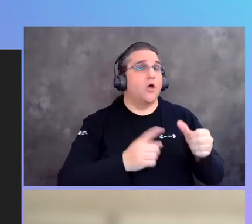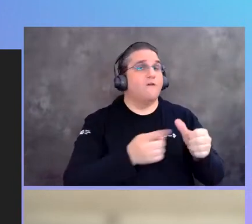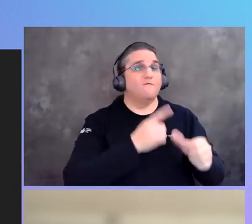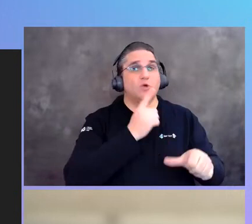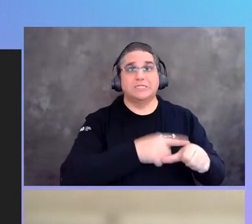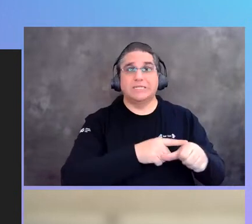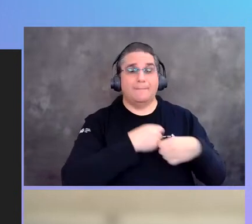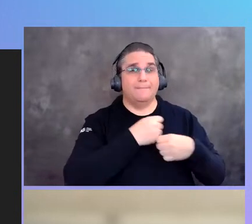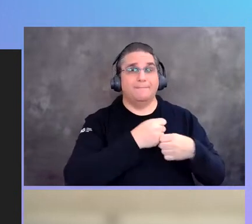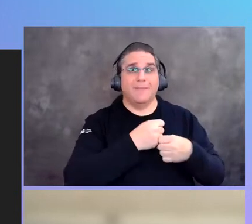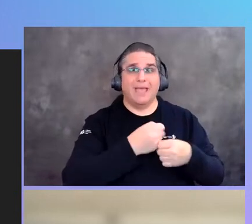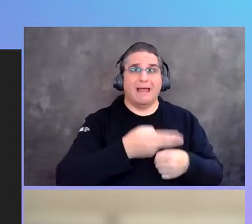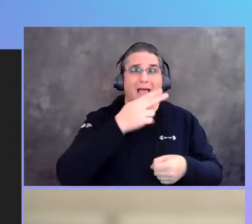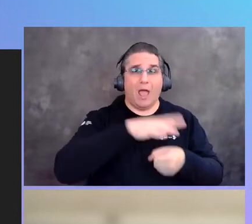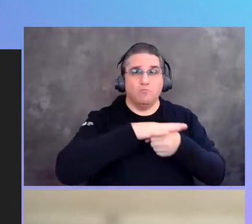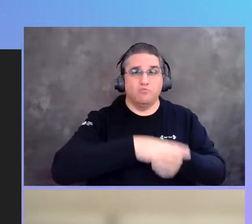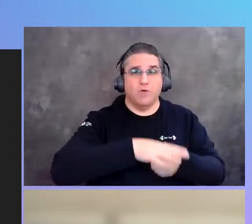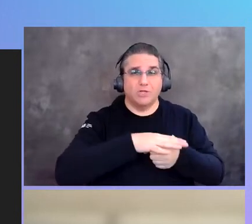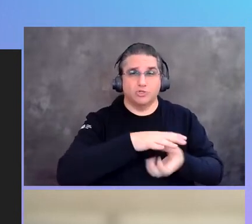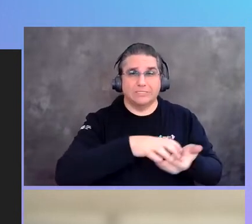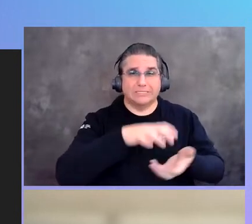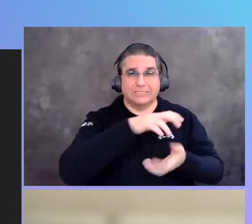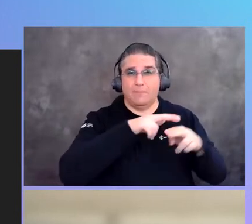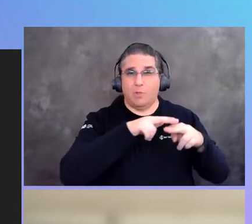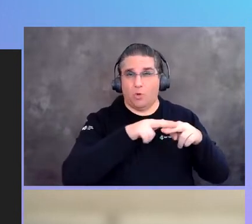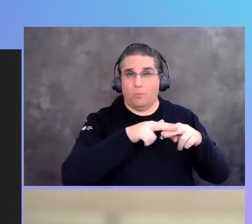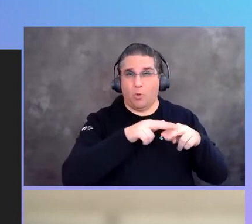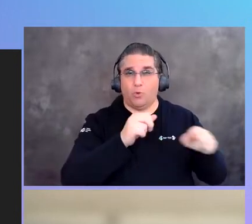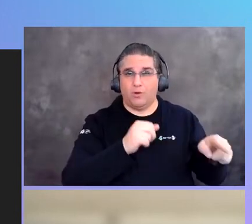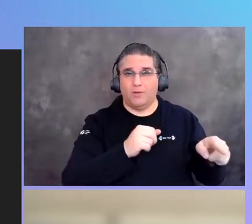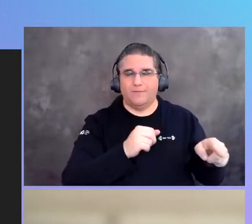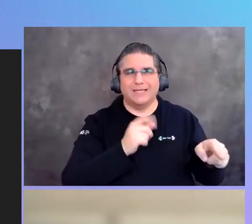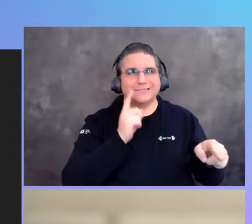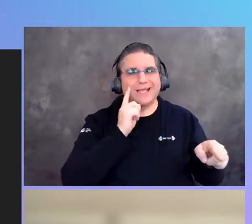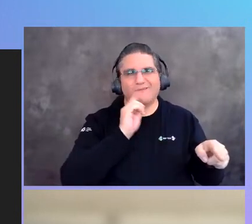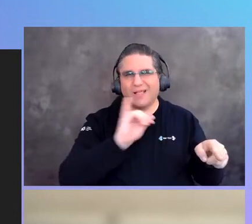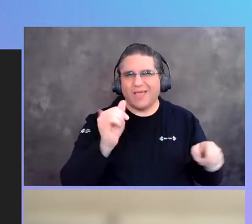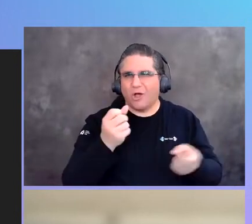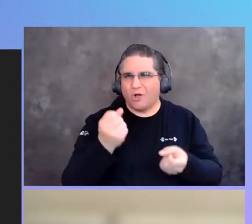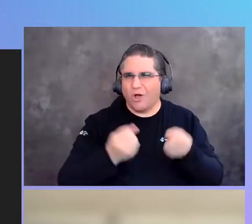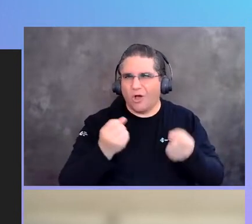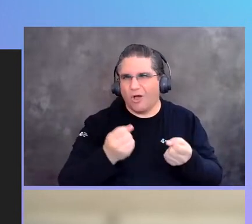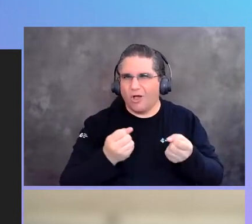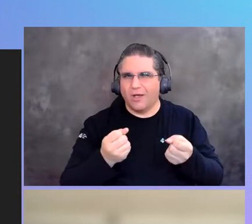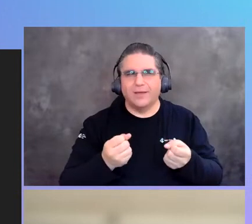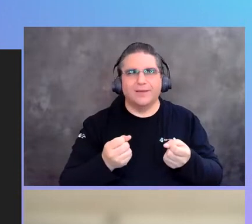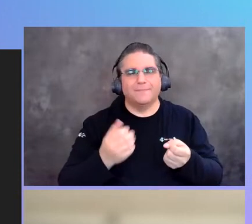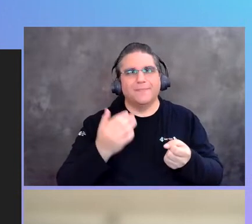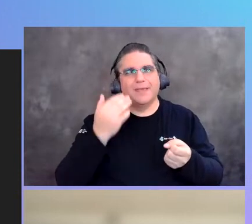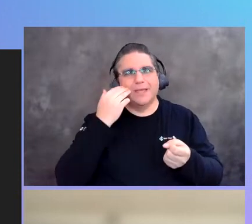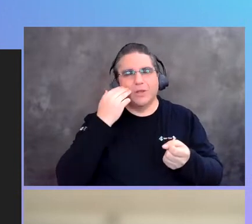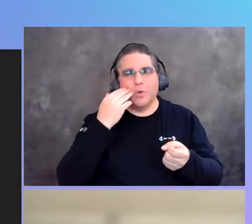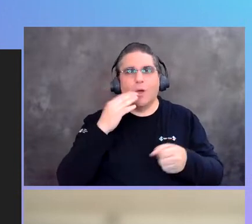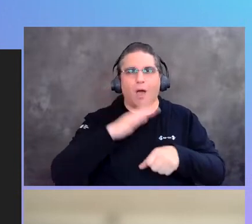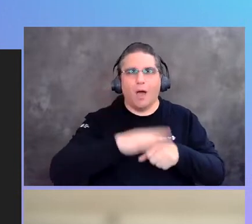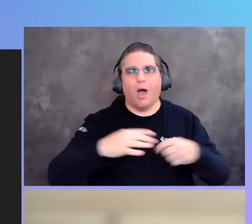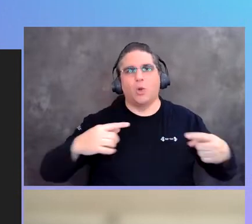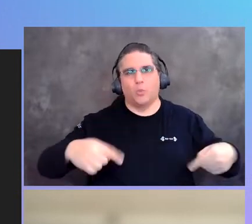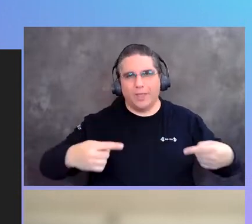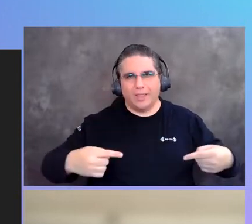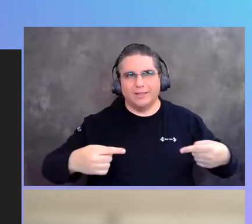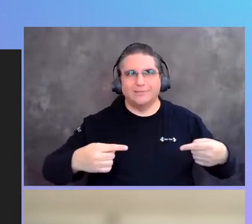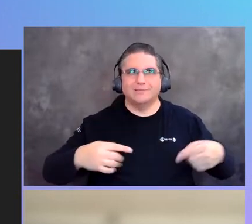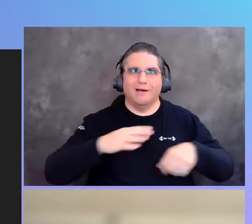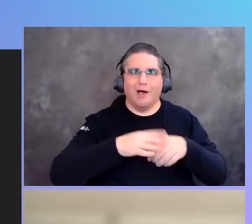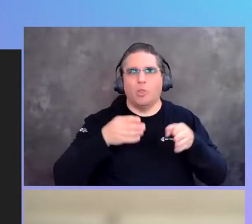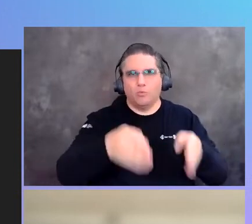steam locomotive, so ideally, well, pretty much a car, right? It was something on wheels that went along the road. The first time they